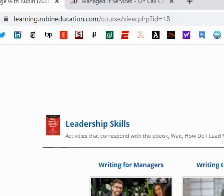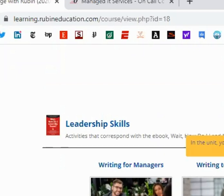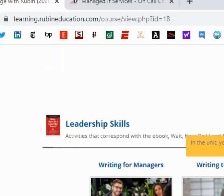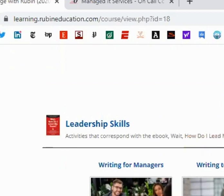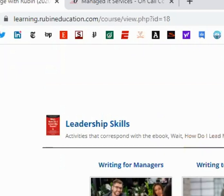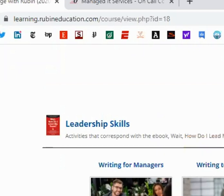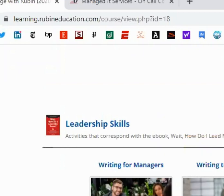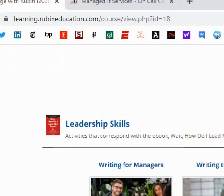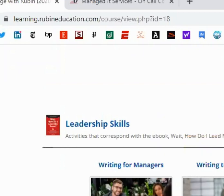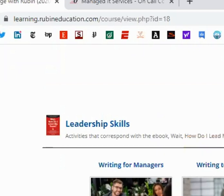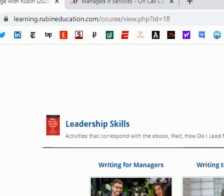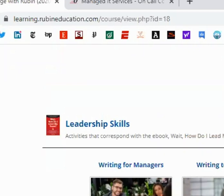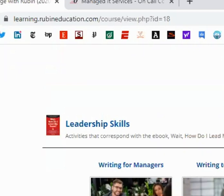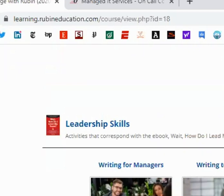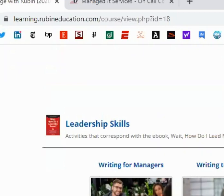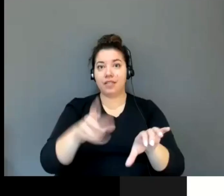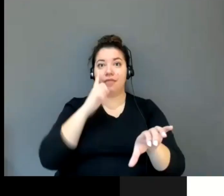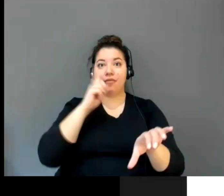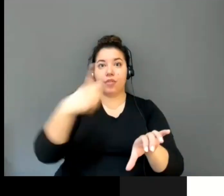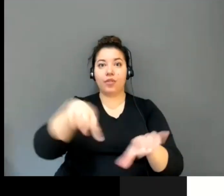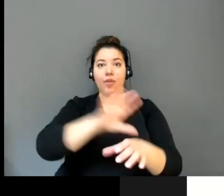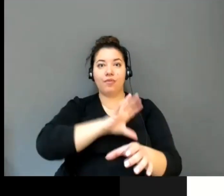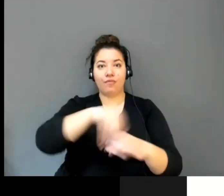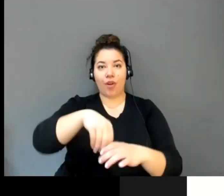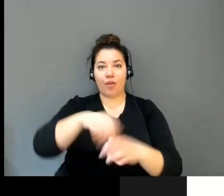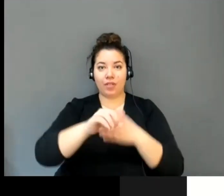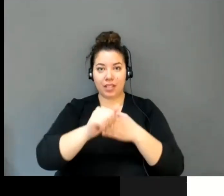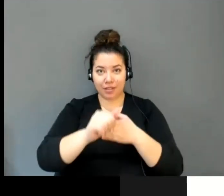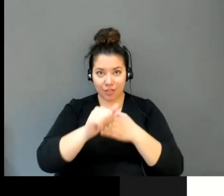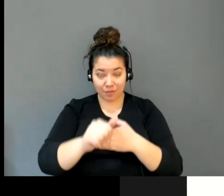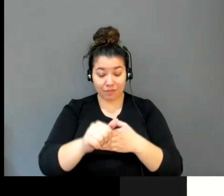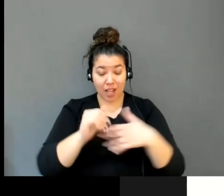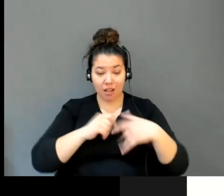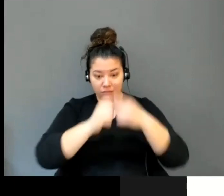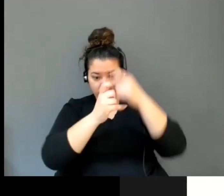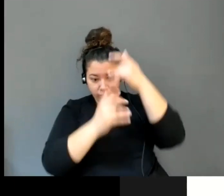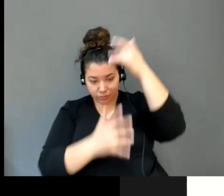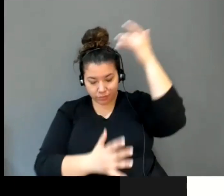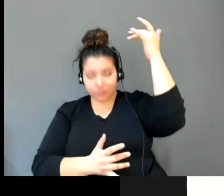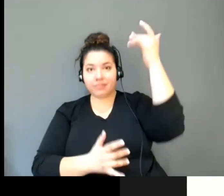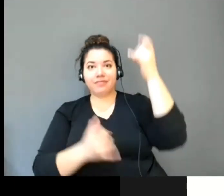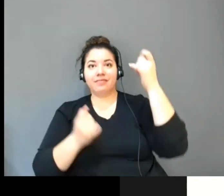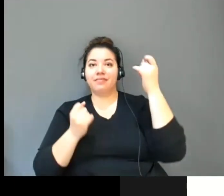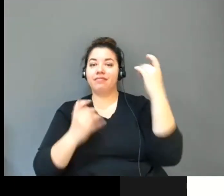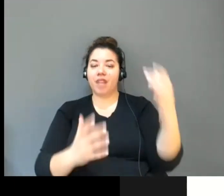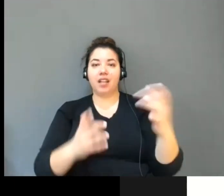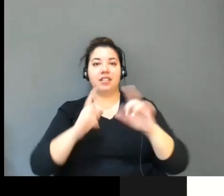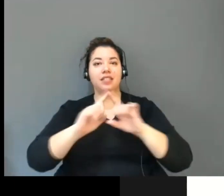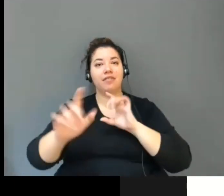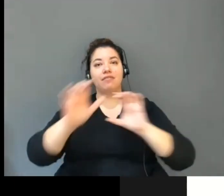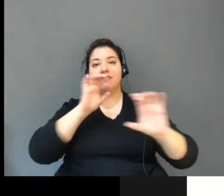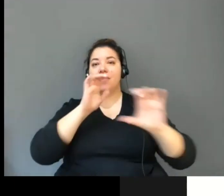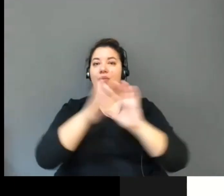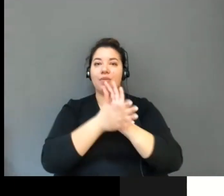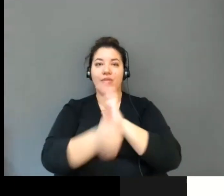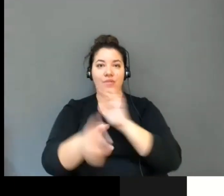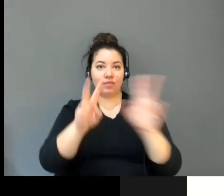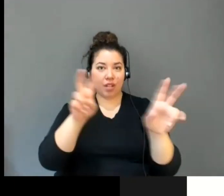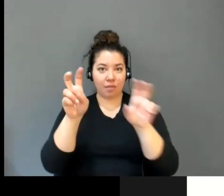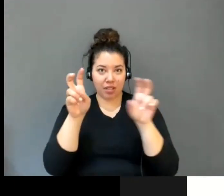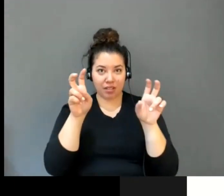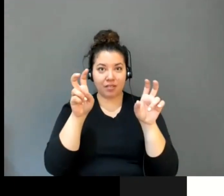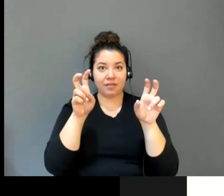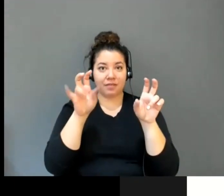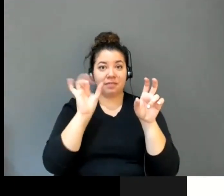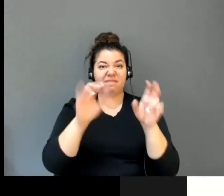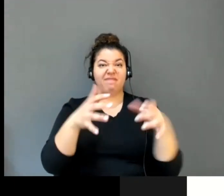for students in leadership roles. A big menu of various communication skill topics that integrate